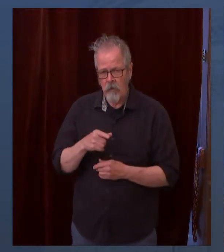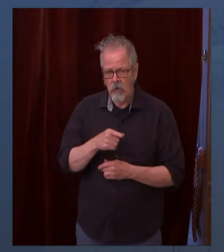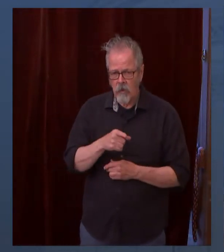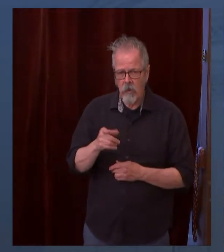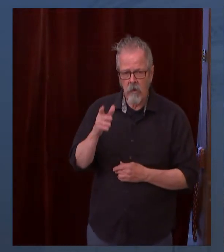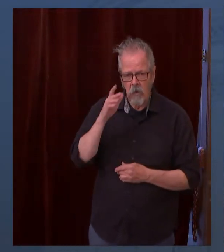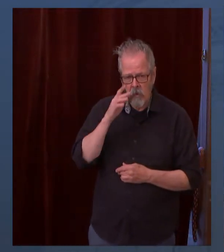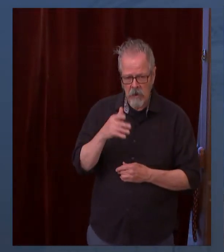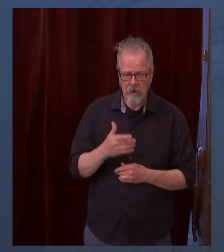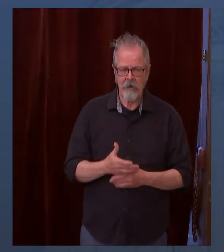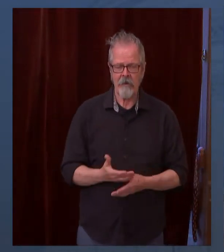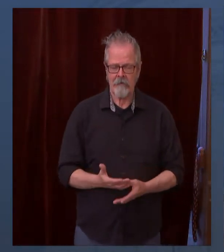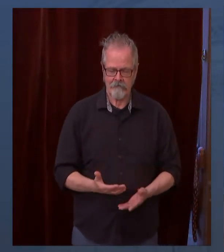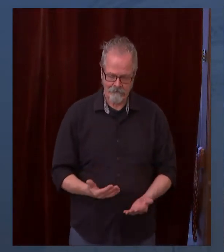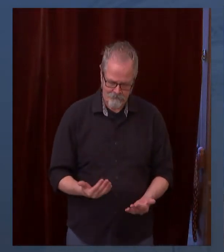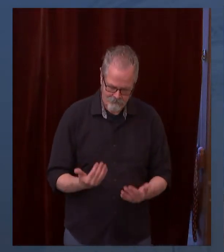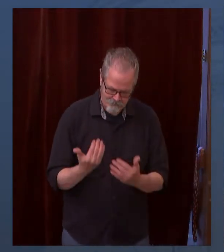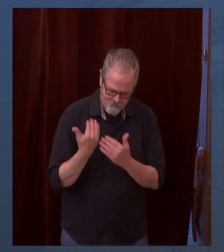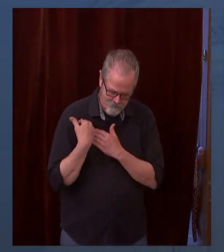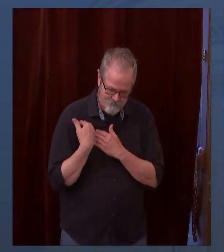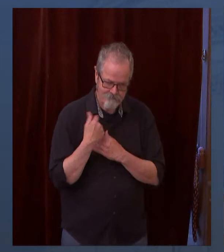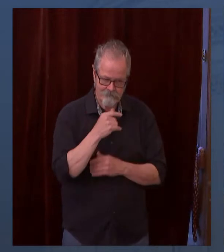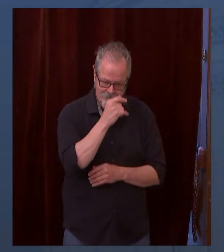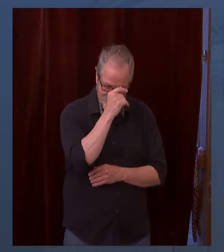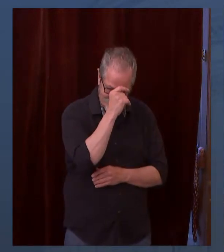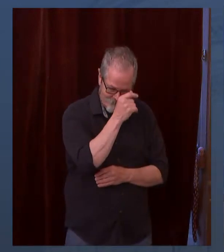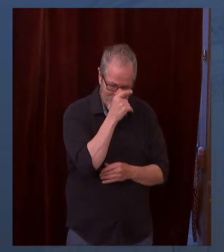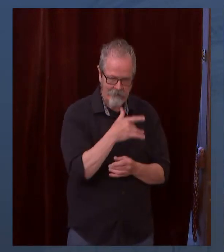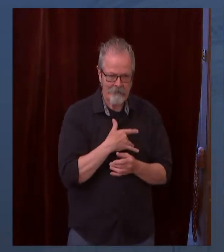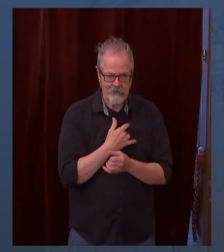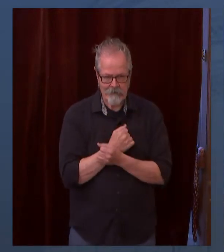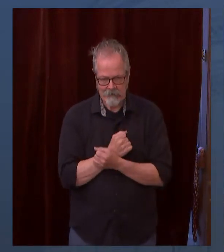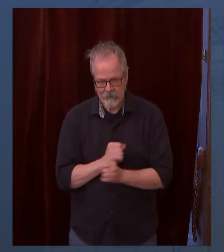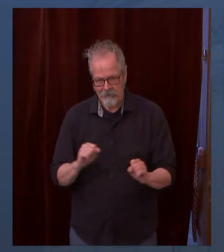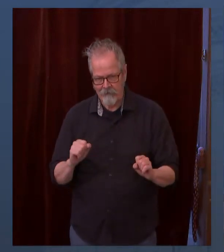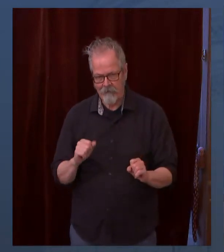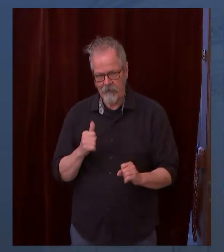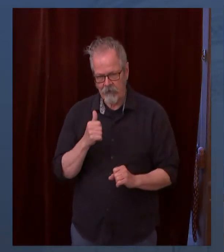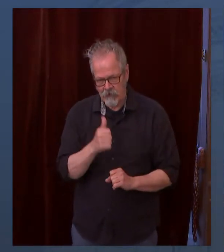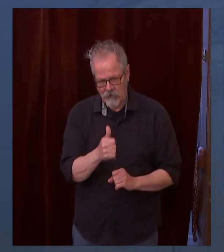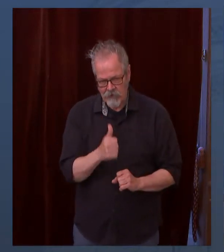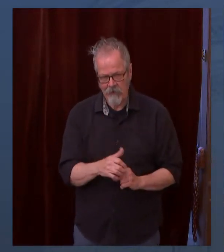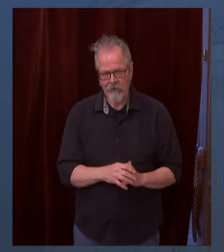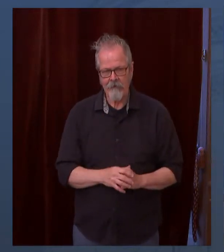families. And I hope people are successful talking to their loved ones.